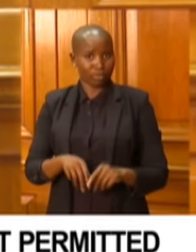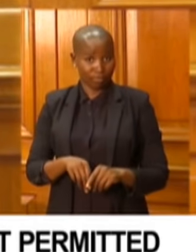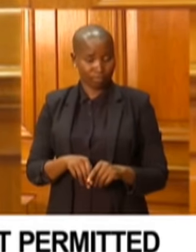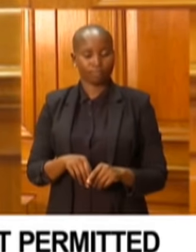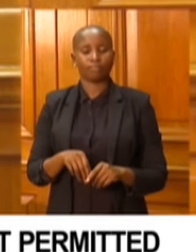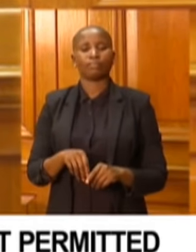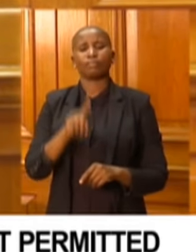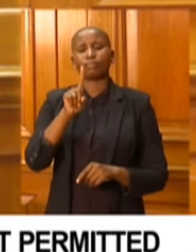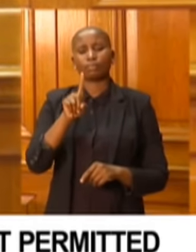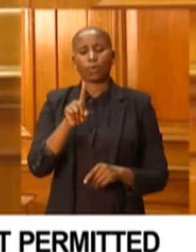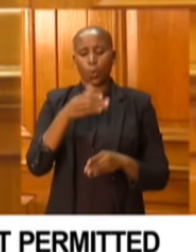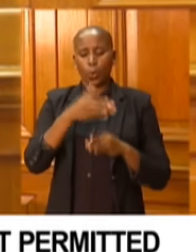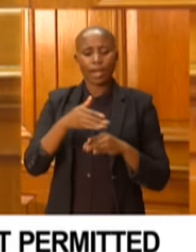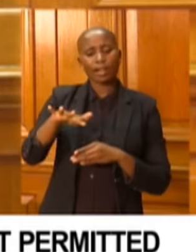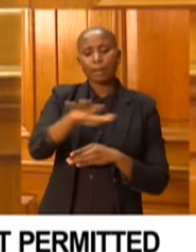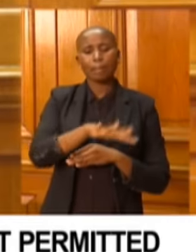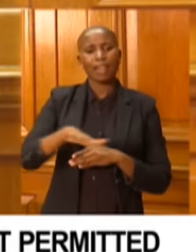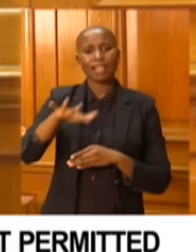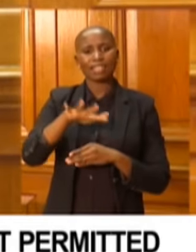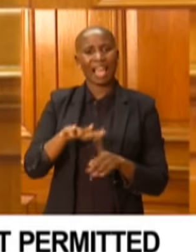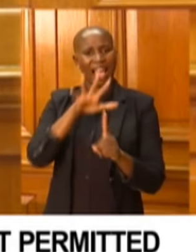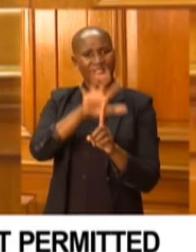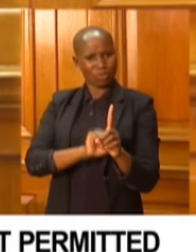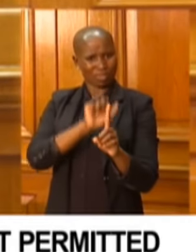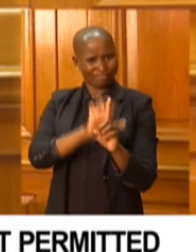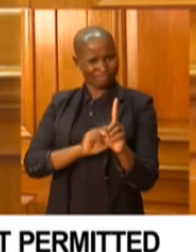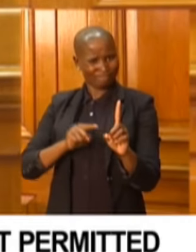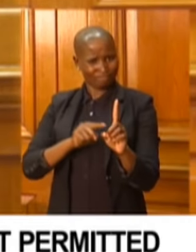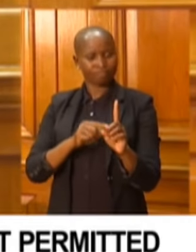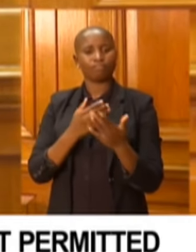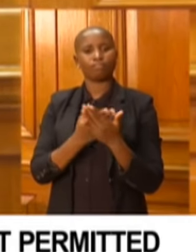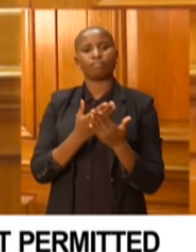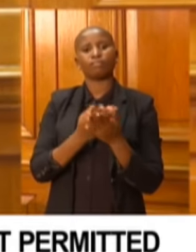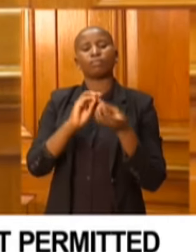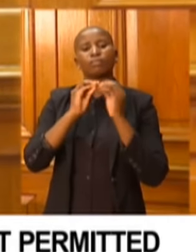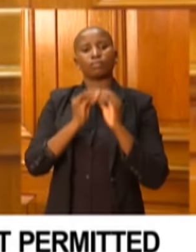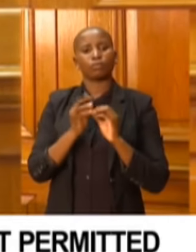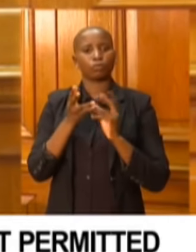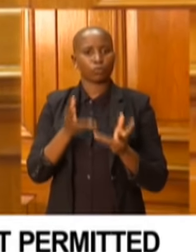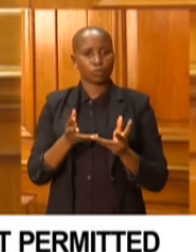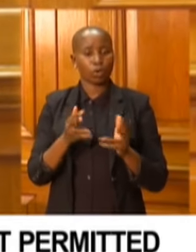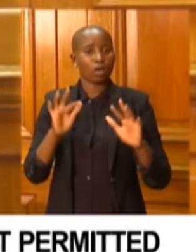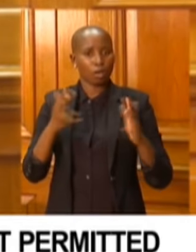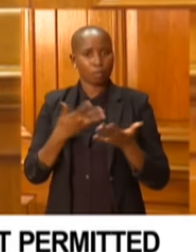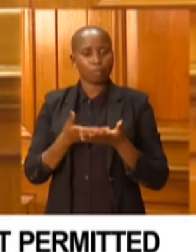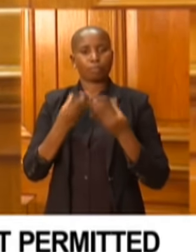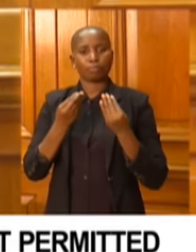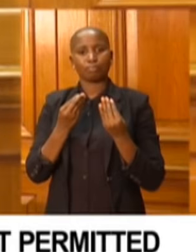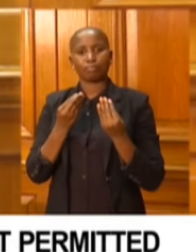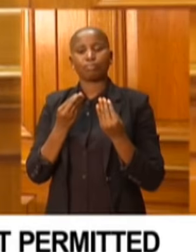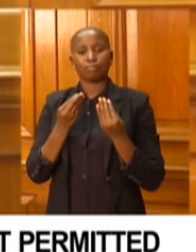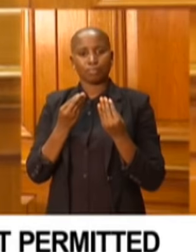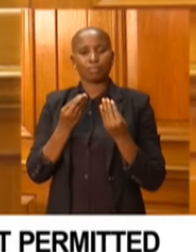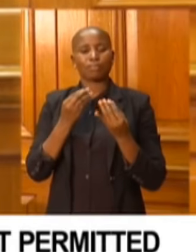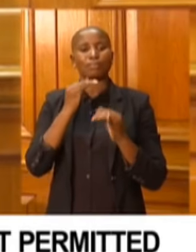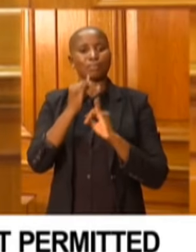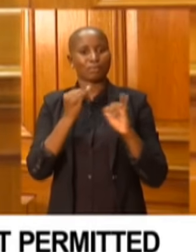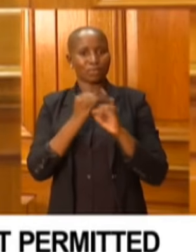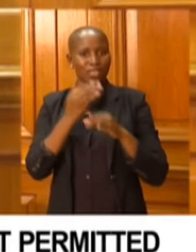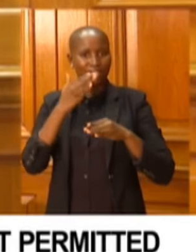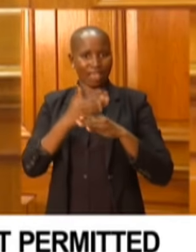work, South Africa is in the process of ratifying the International Labour Organization